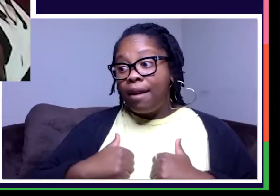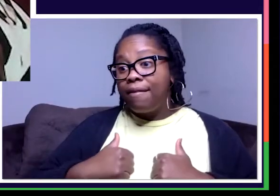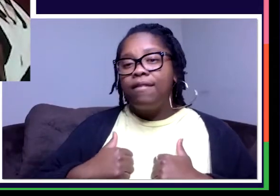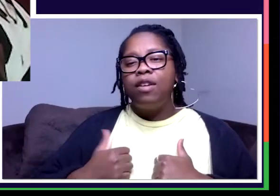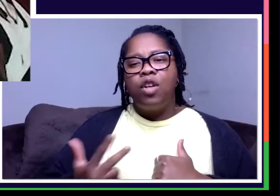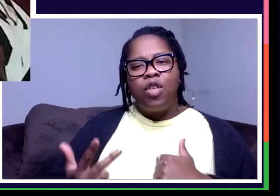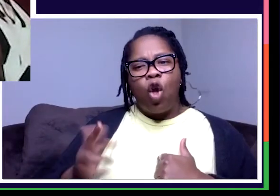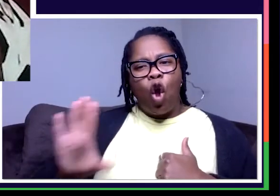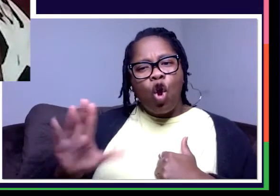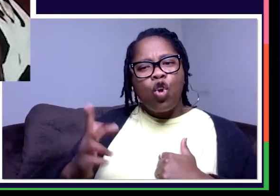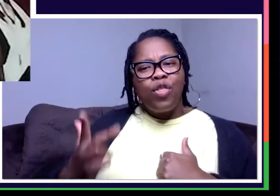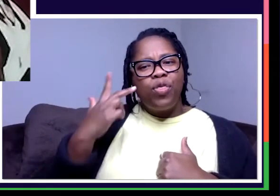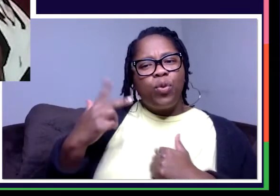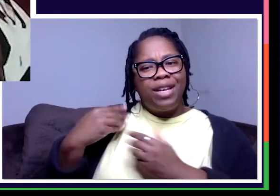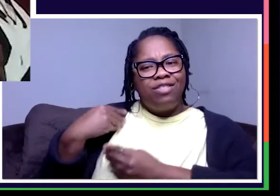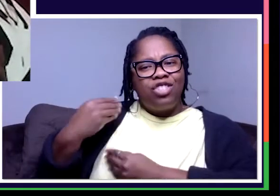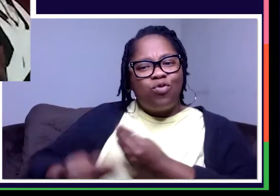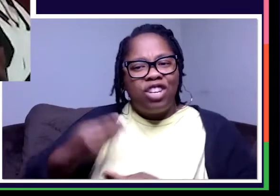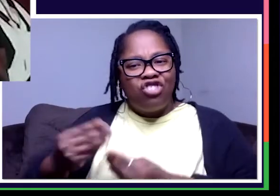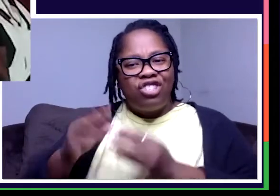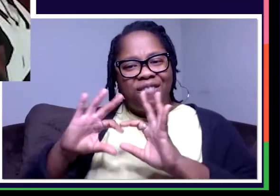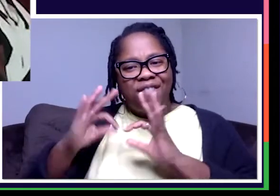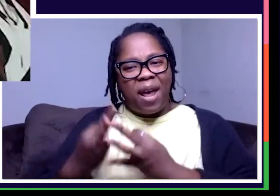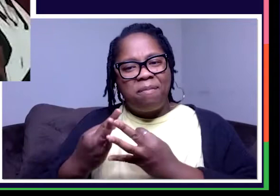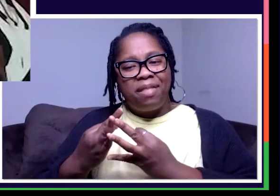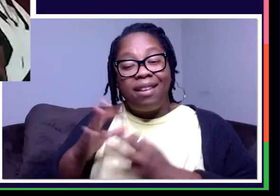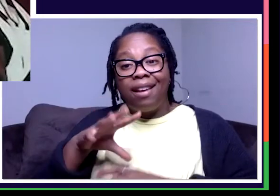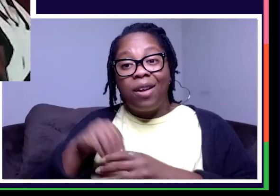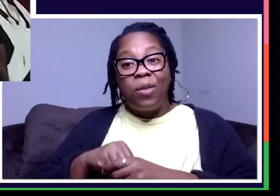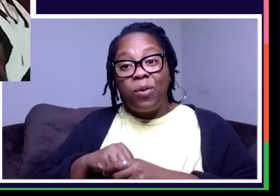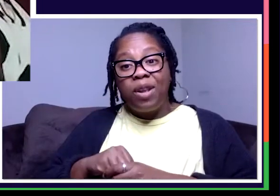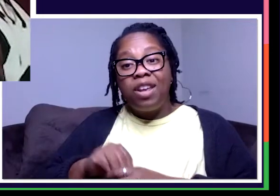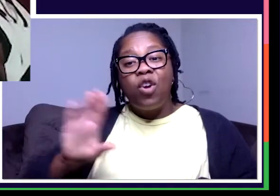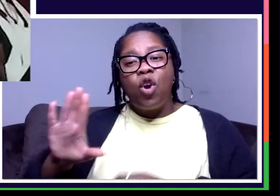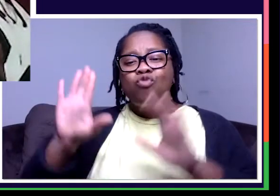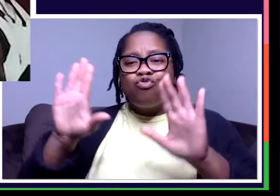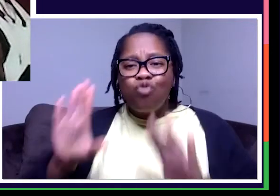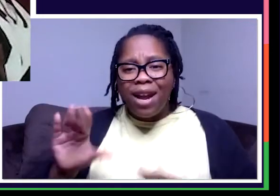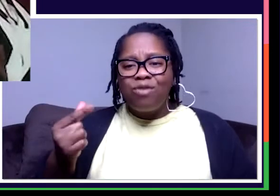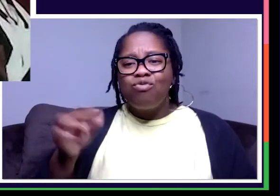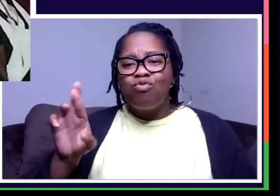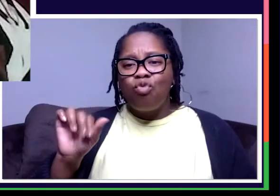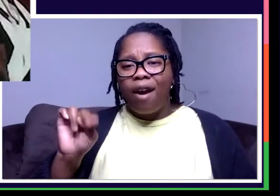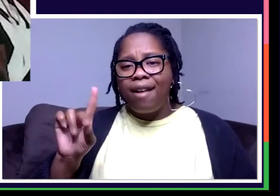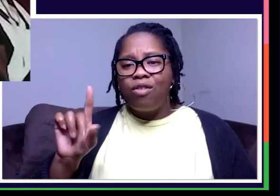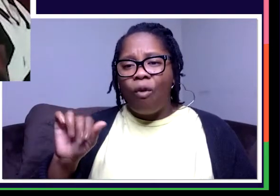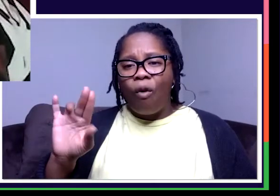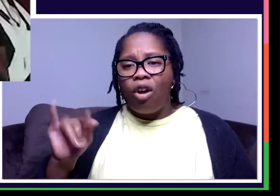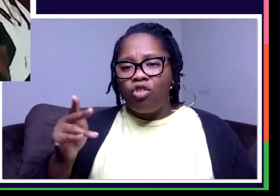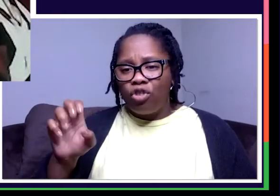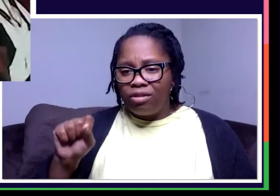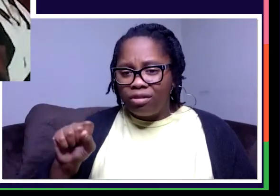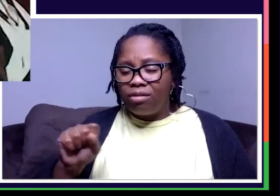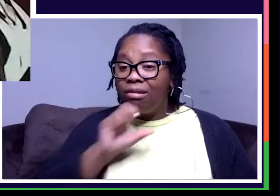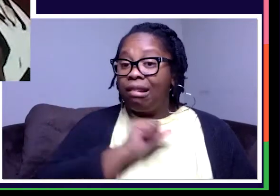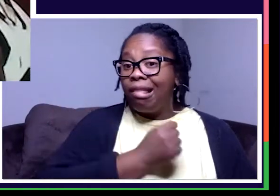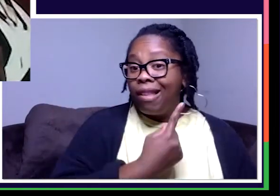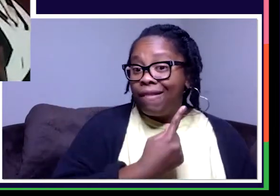Aiko is survived by 3 generations of family, including her 11 and